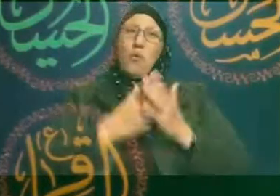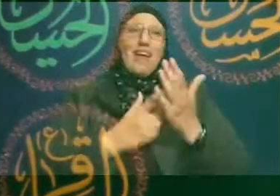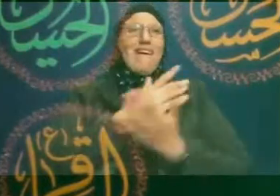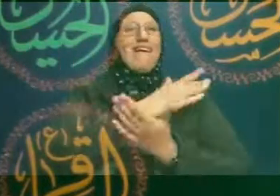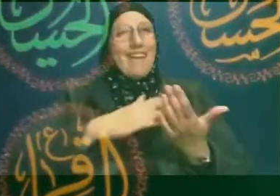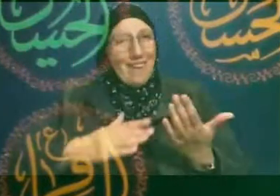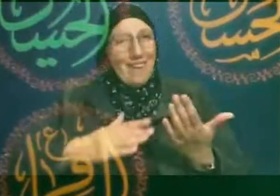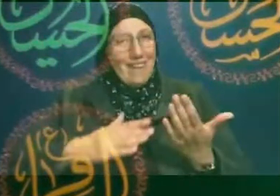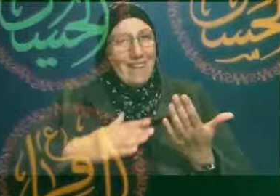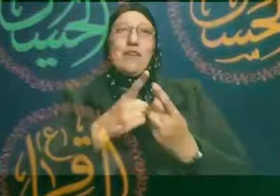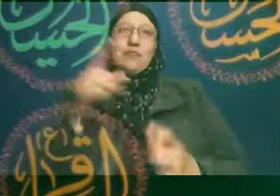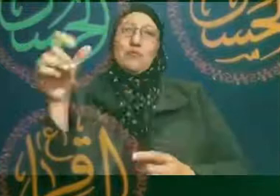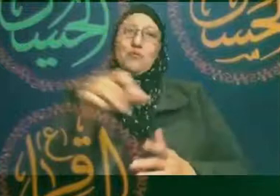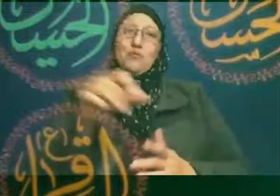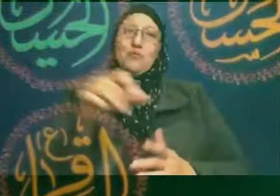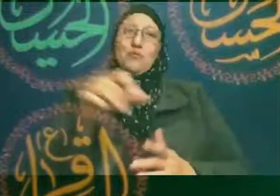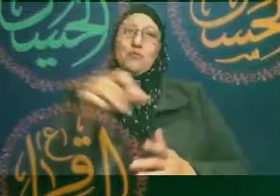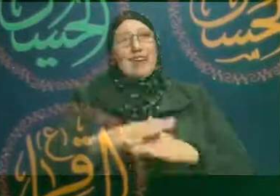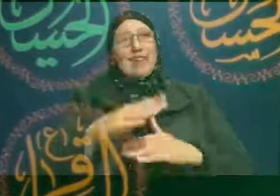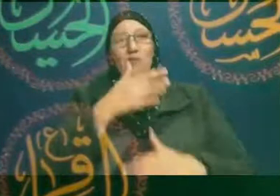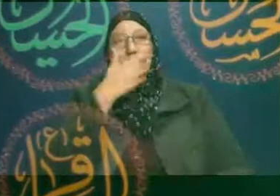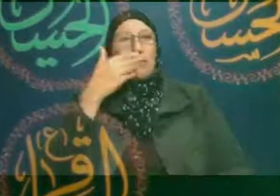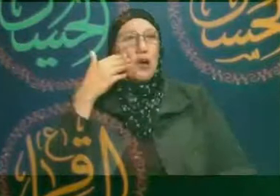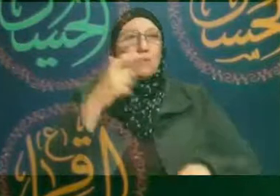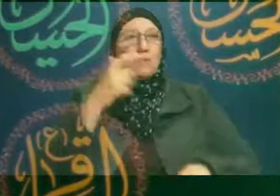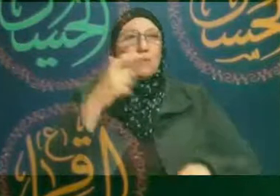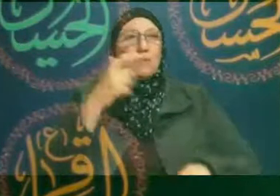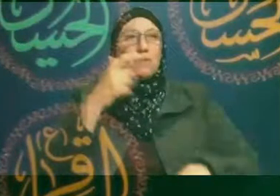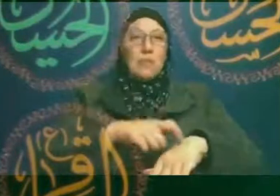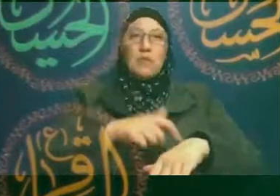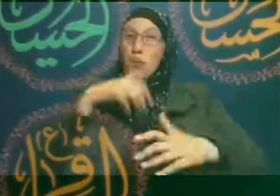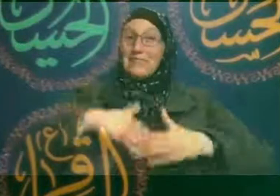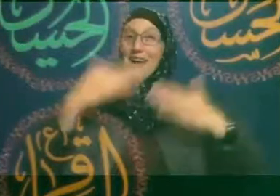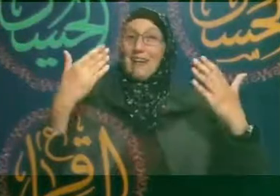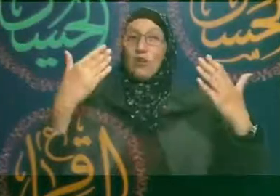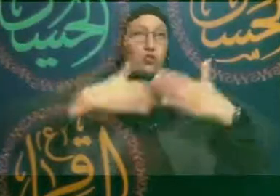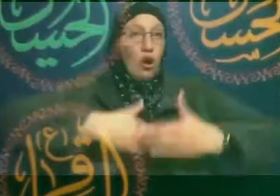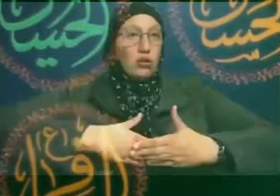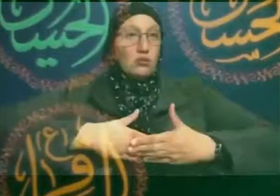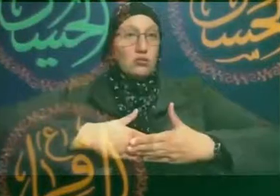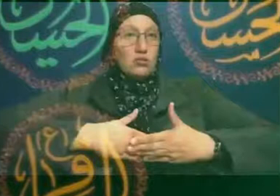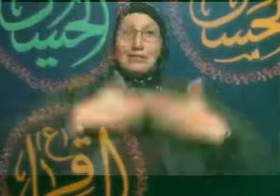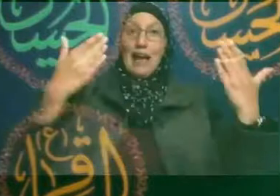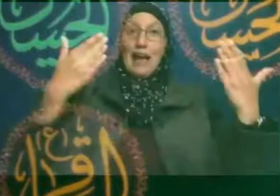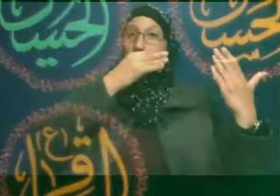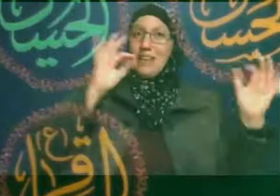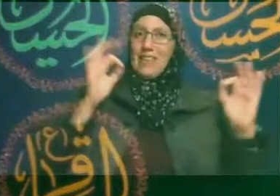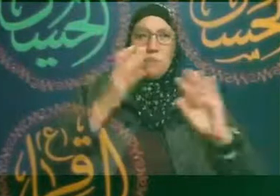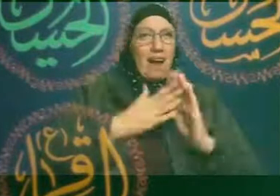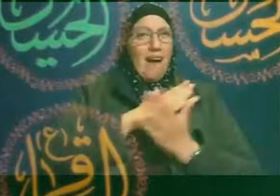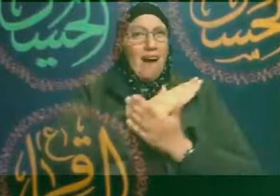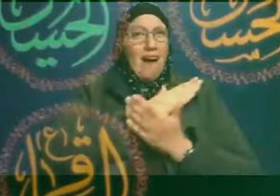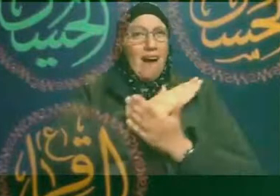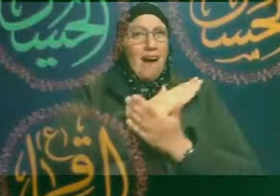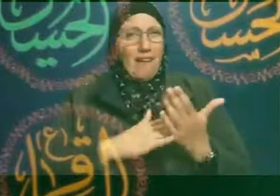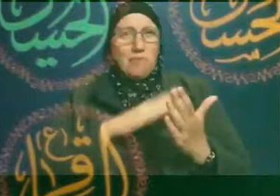Ramadan, where we voluntarily refrain from certain things such as eating and drinking. In other words, fasting